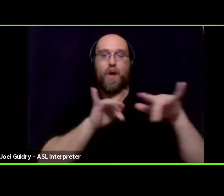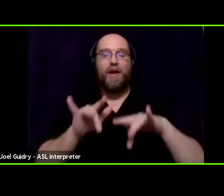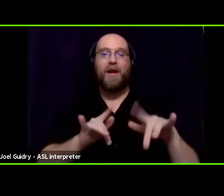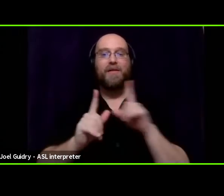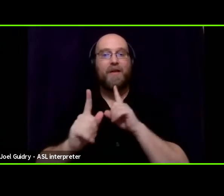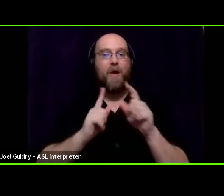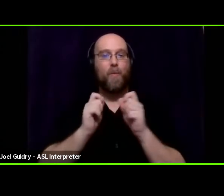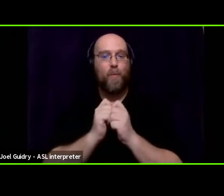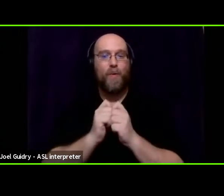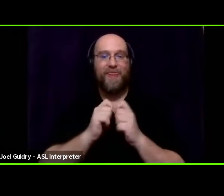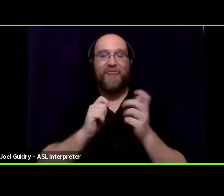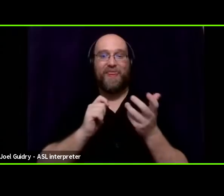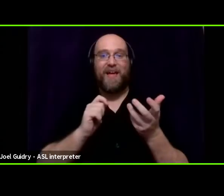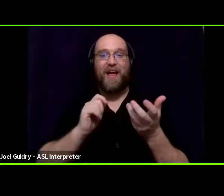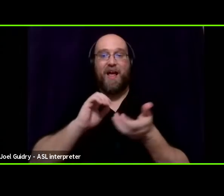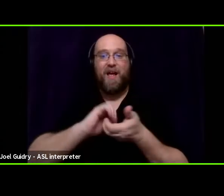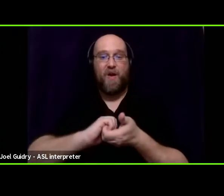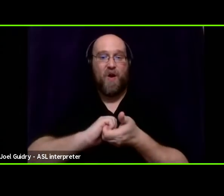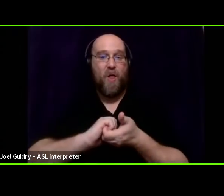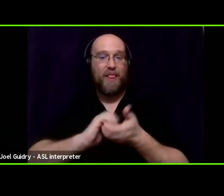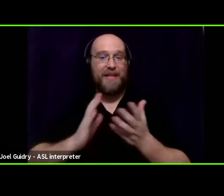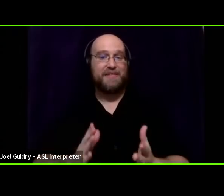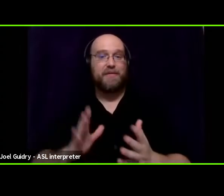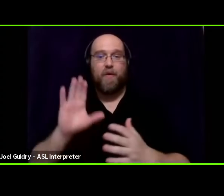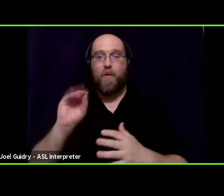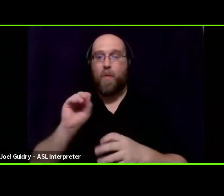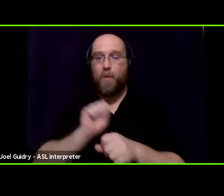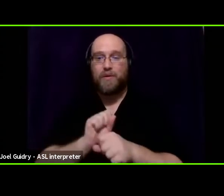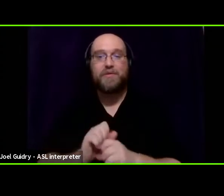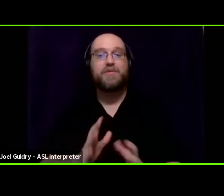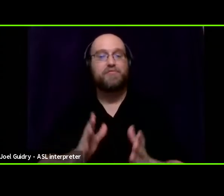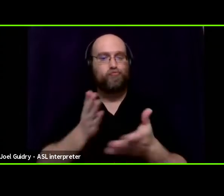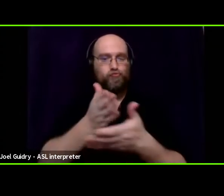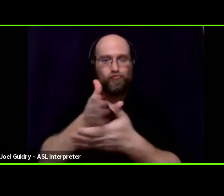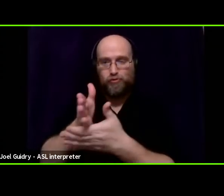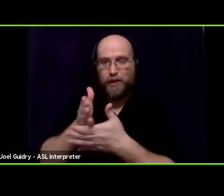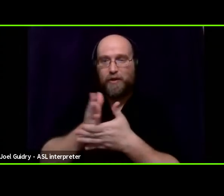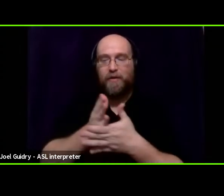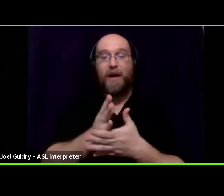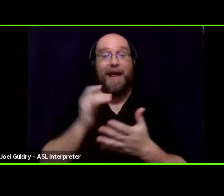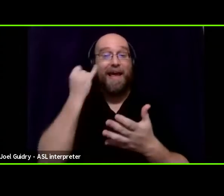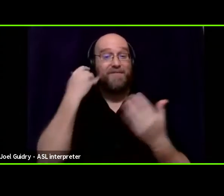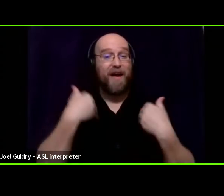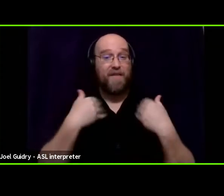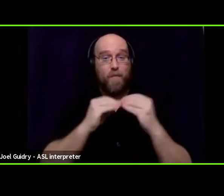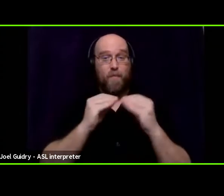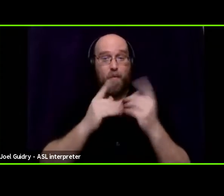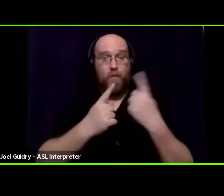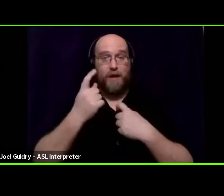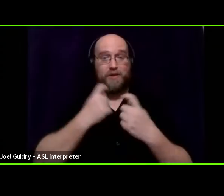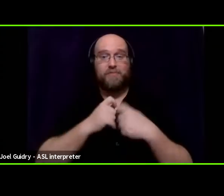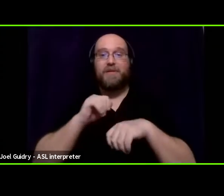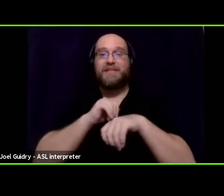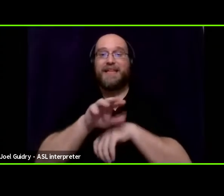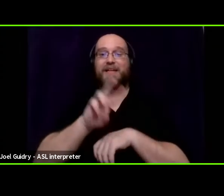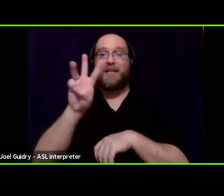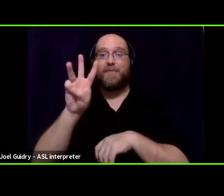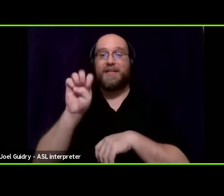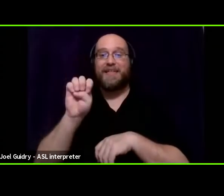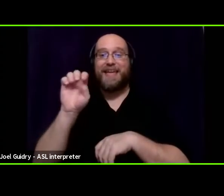with your colleagues. And if you have further questions, please send those to